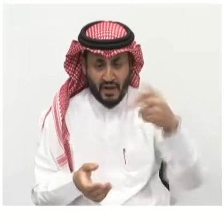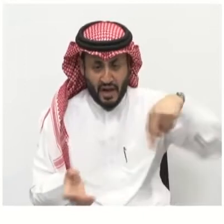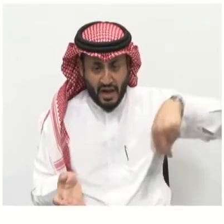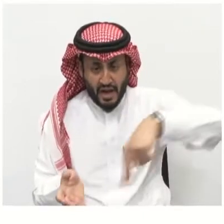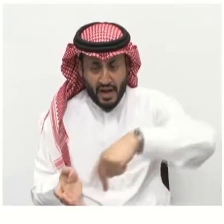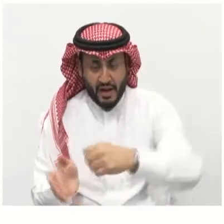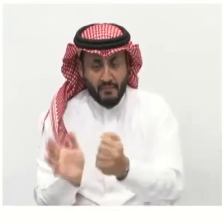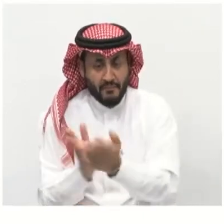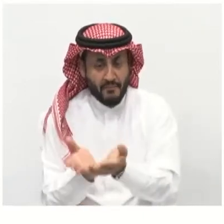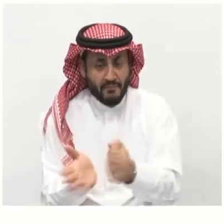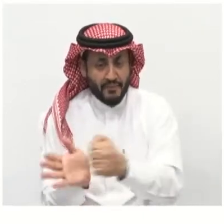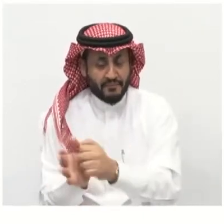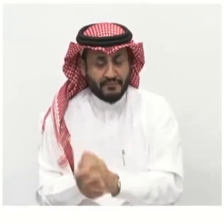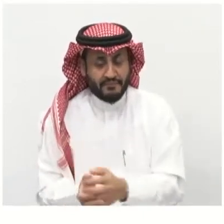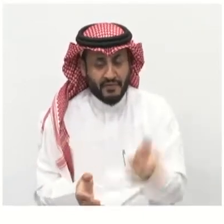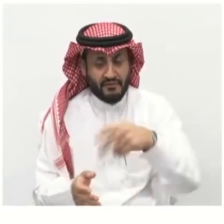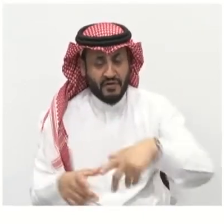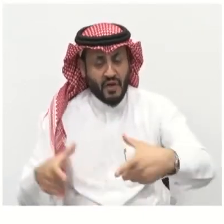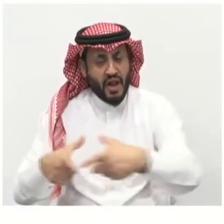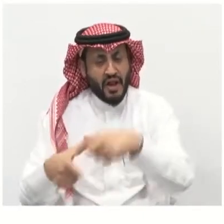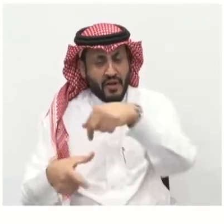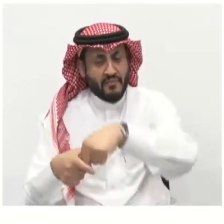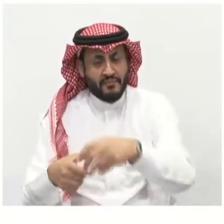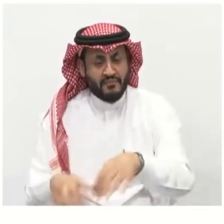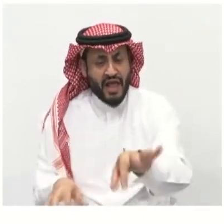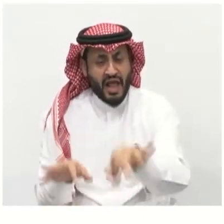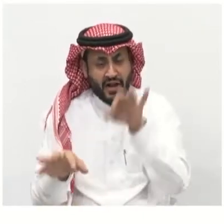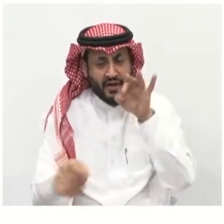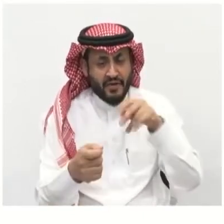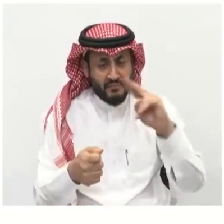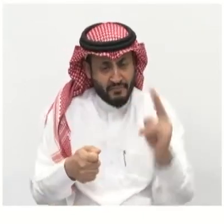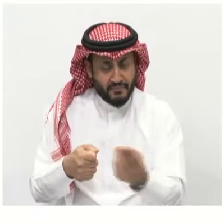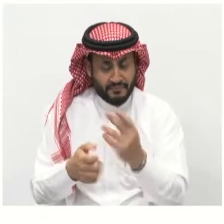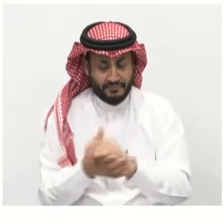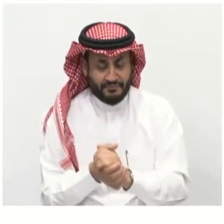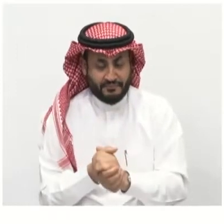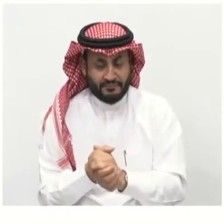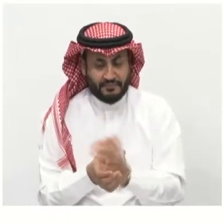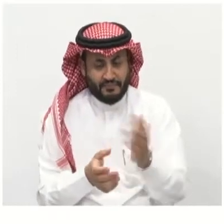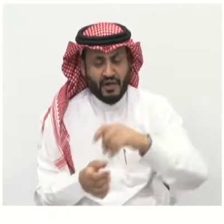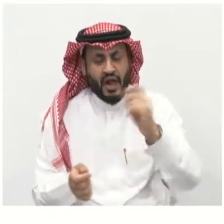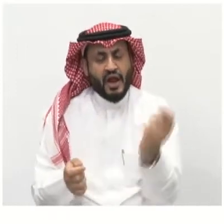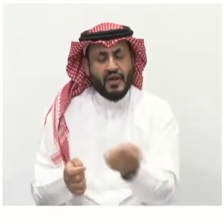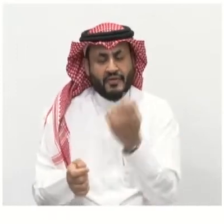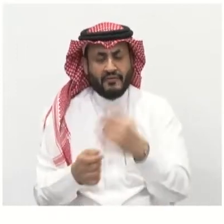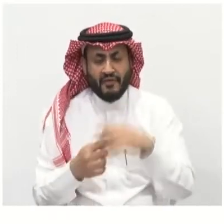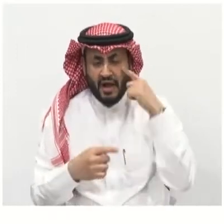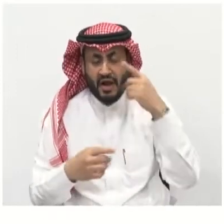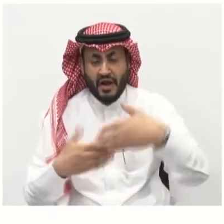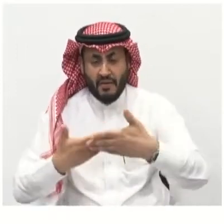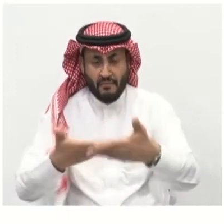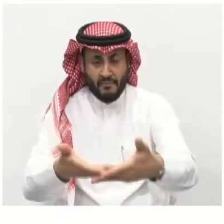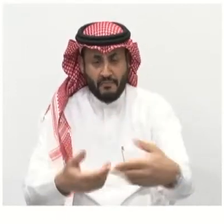school, she goes in her room, grabs her art supplies, and goes out to her